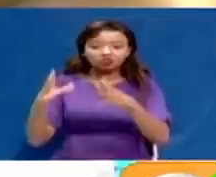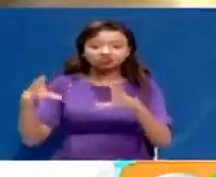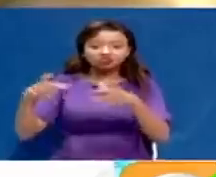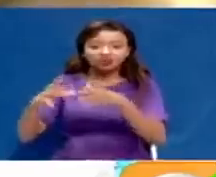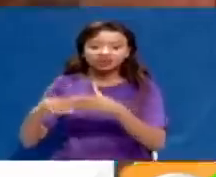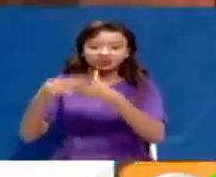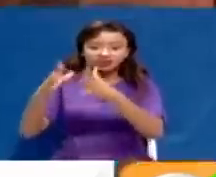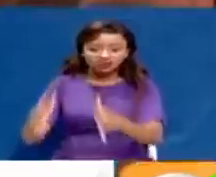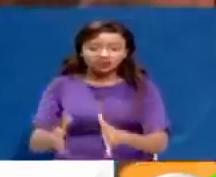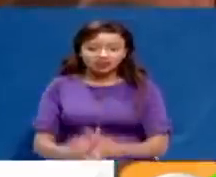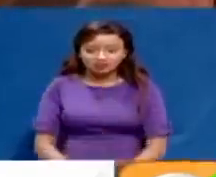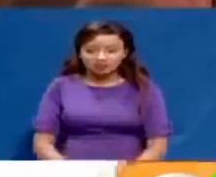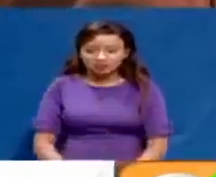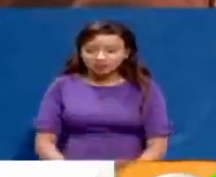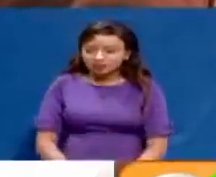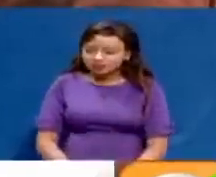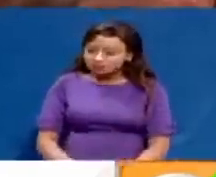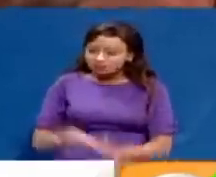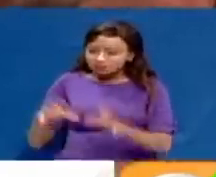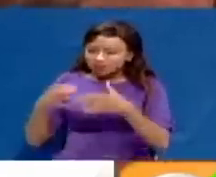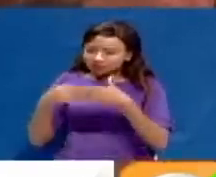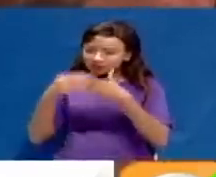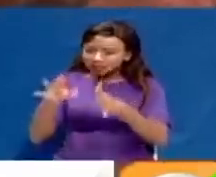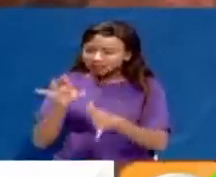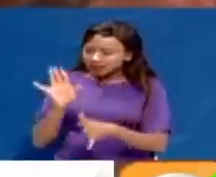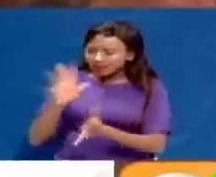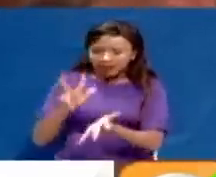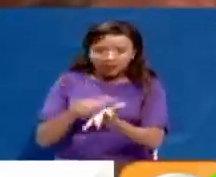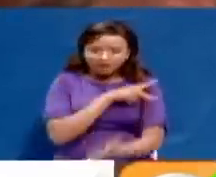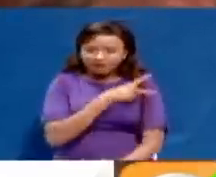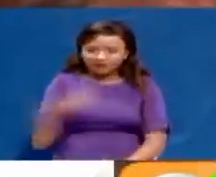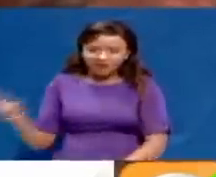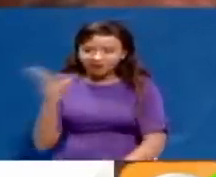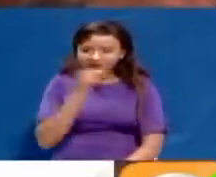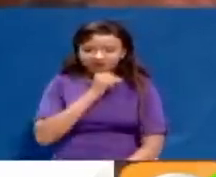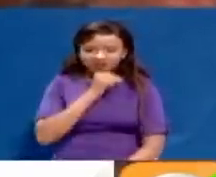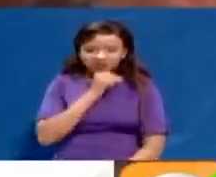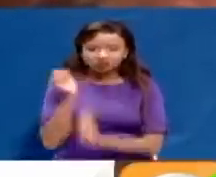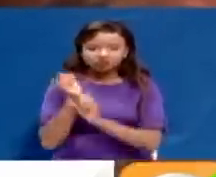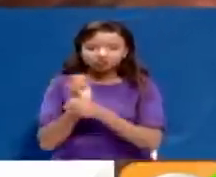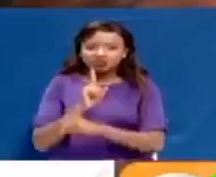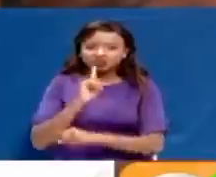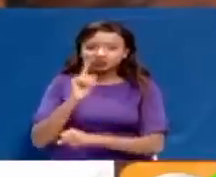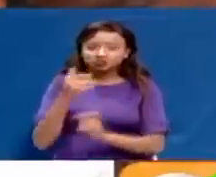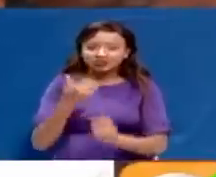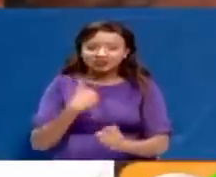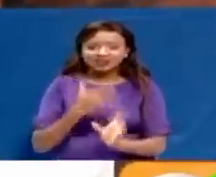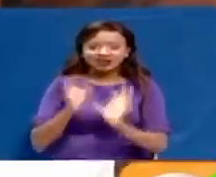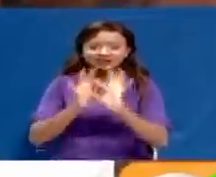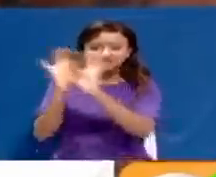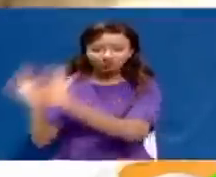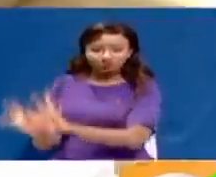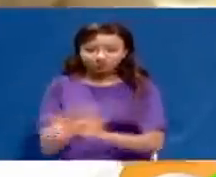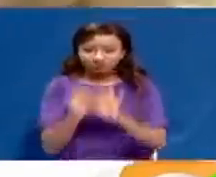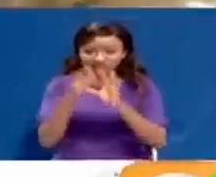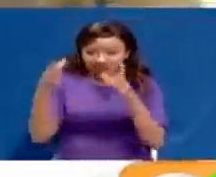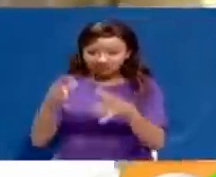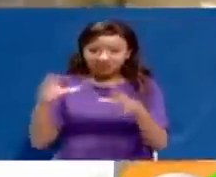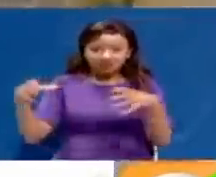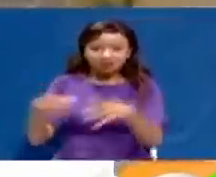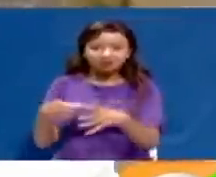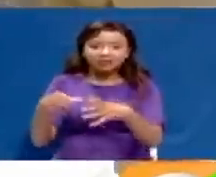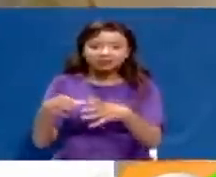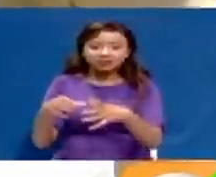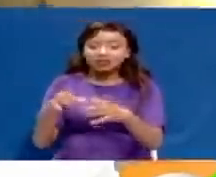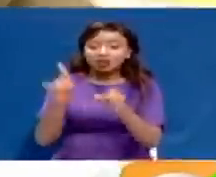an interim basis. Party leader of Ford Kenya has failed in ensuring that there is unity within the party of Ford Kenya. Even if